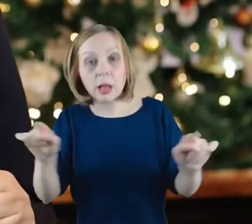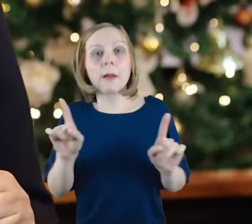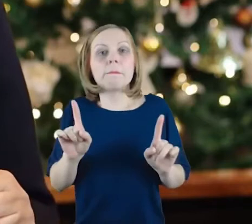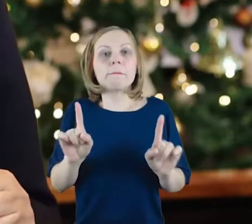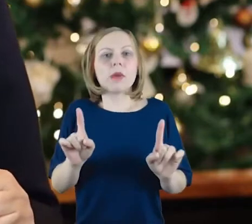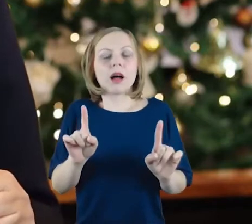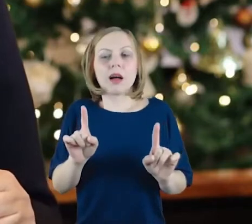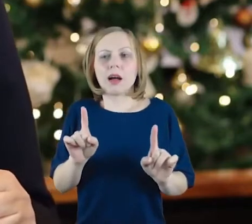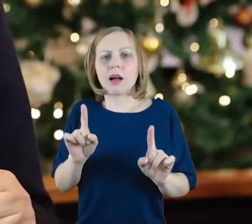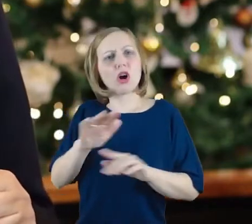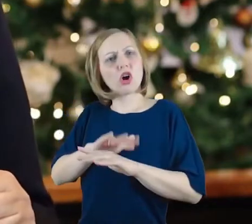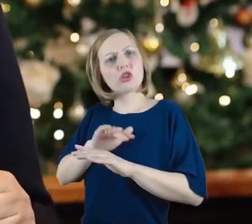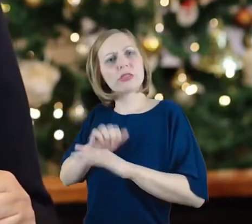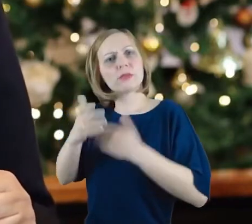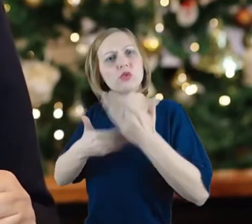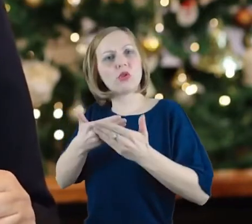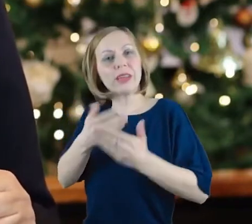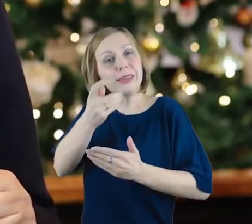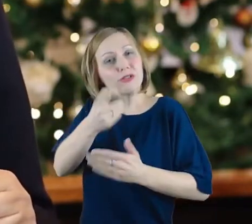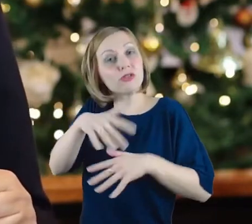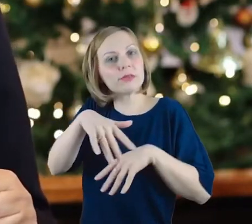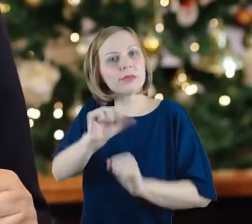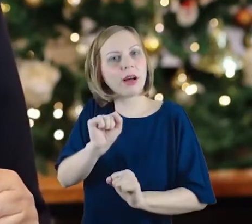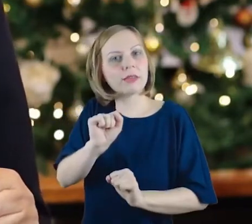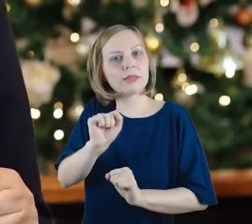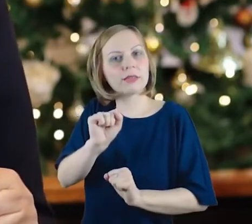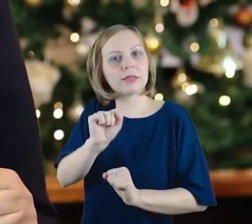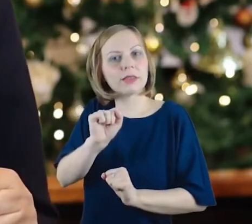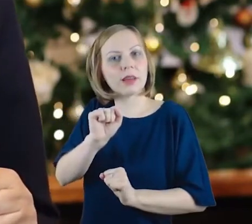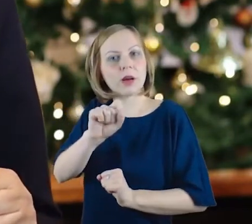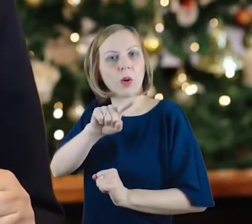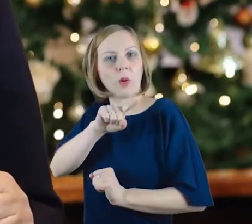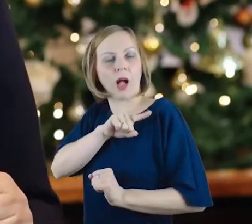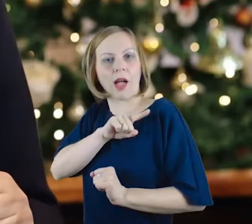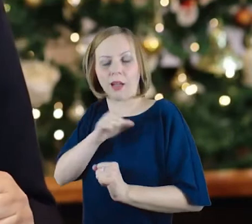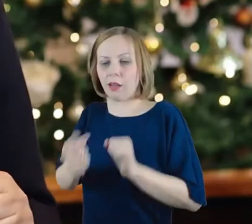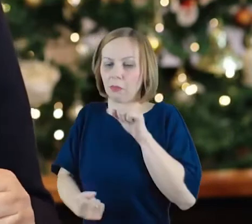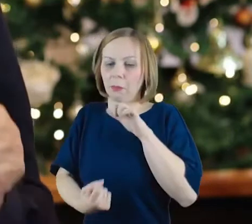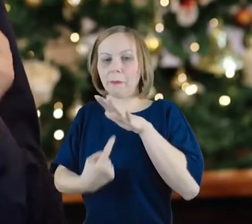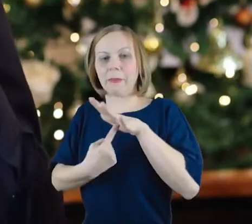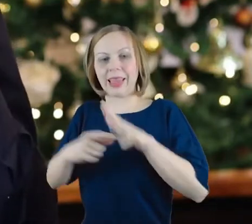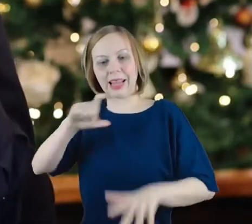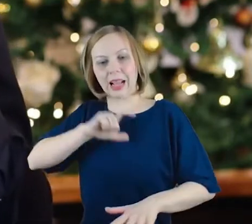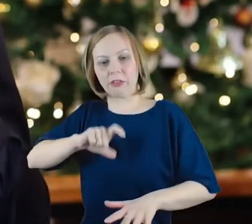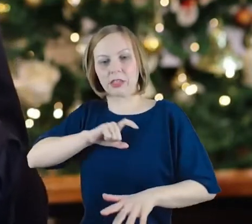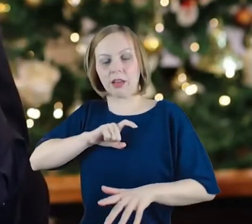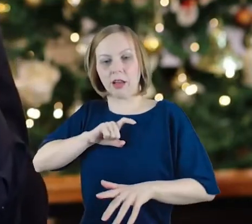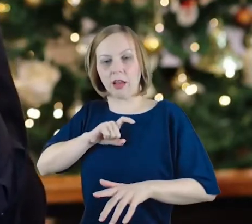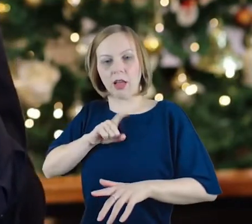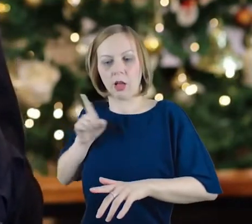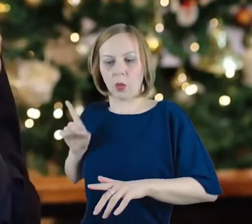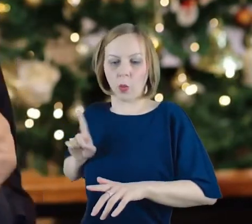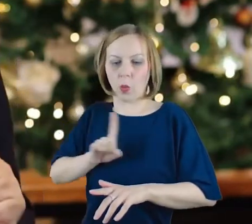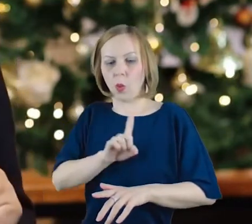the story is just beginning as one of the central characters moves onto the stage. Mary,